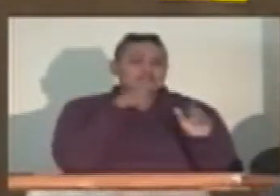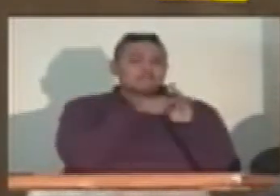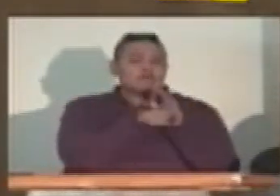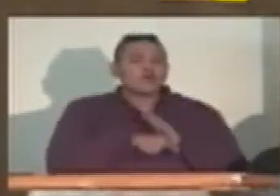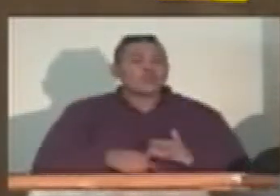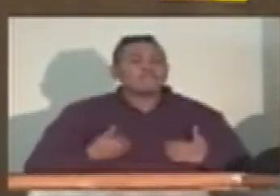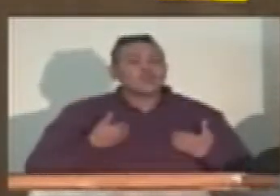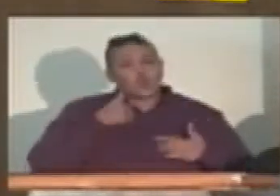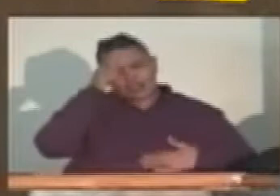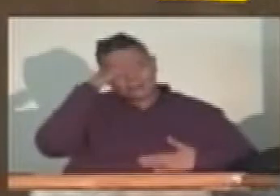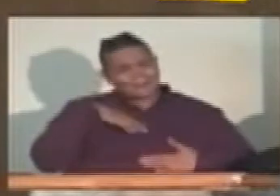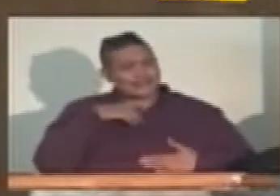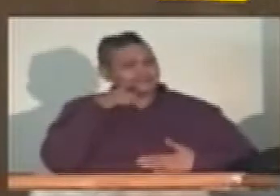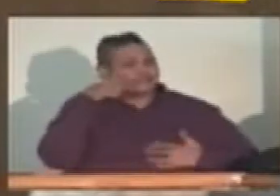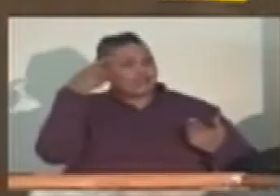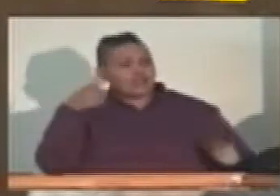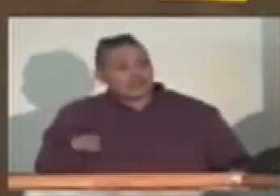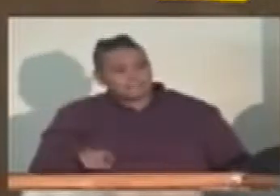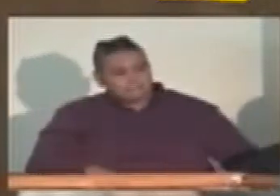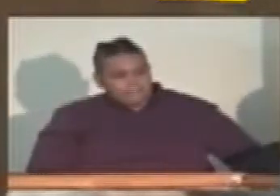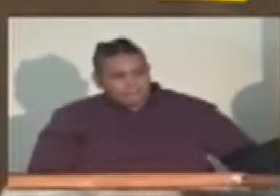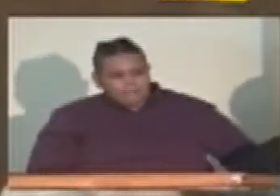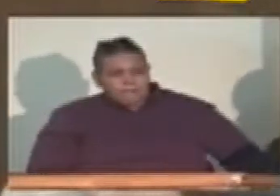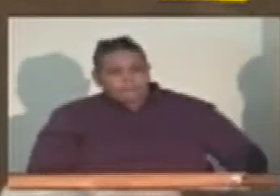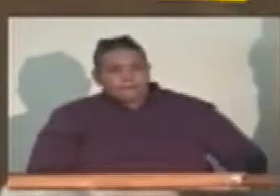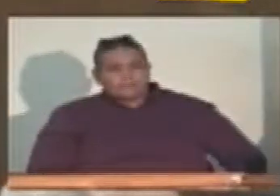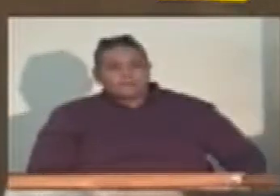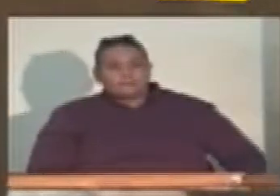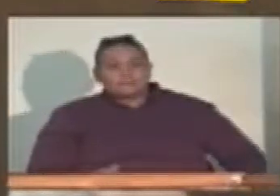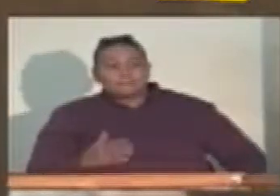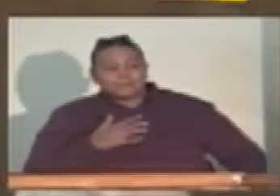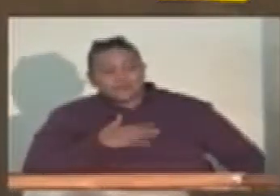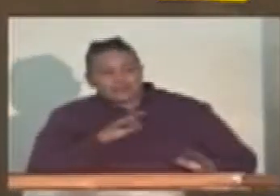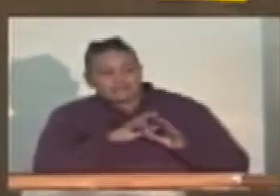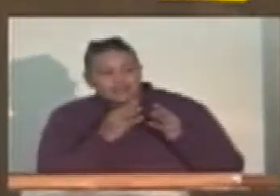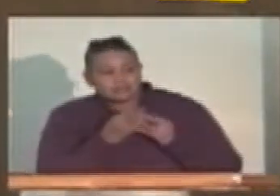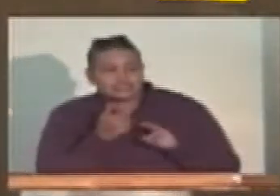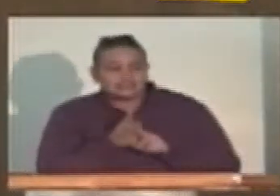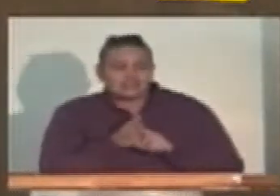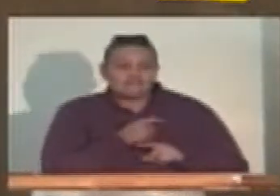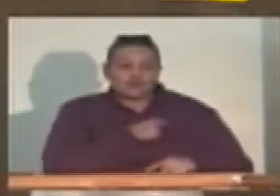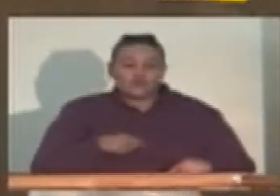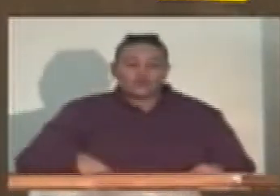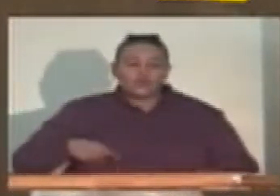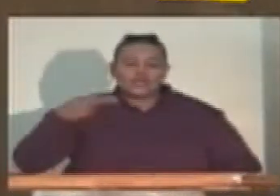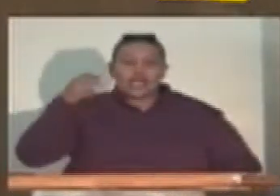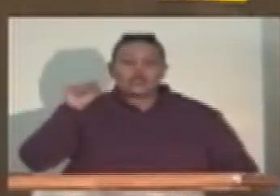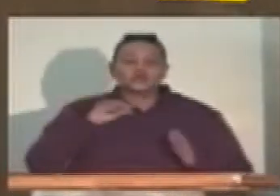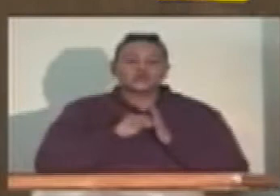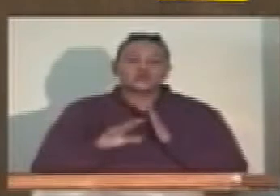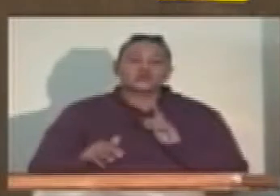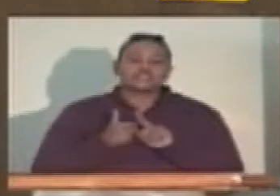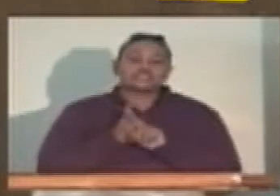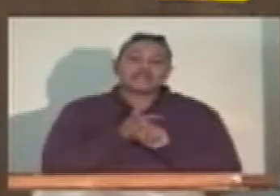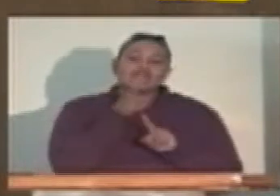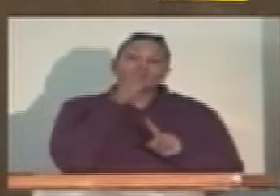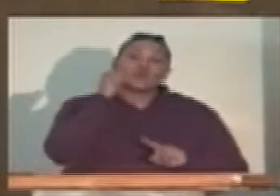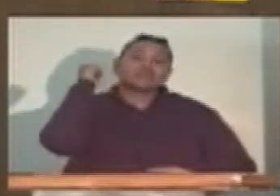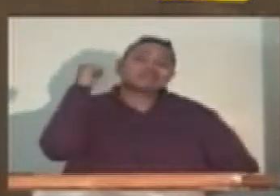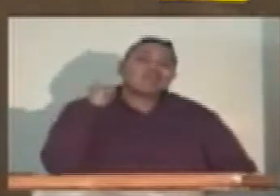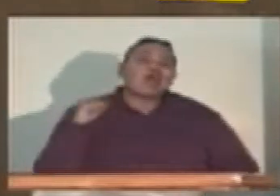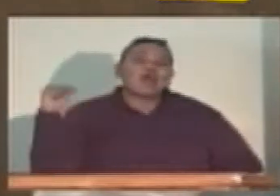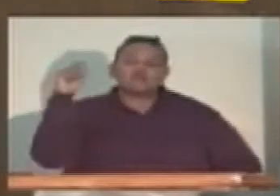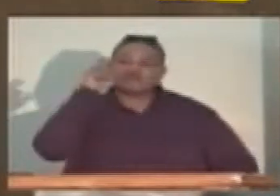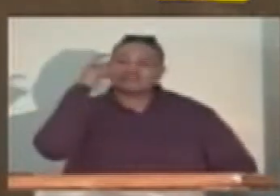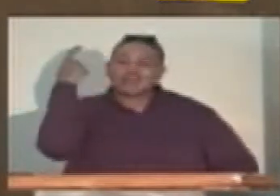young man recently. My sympathies to the family of the Queens High School student who was stabbed